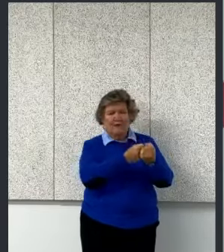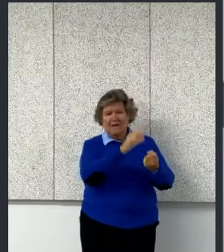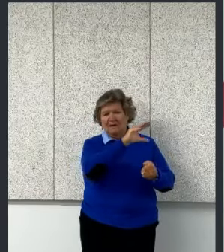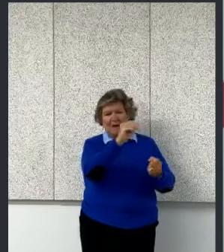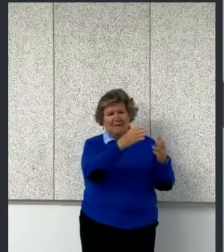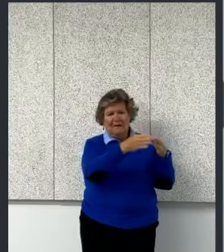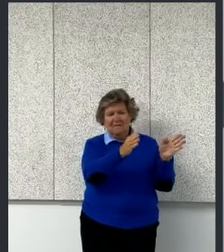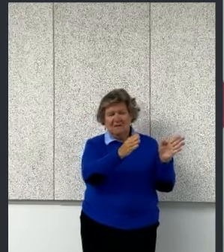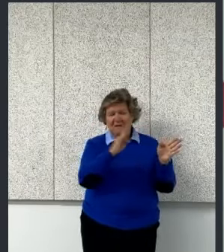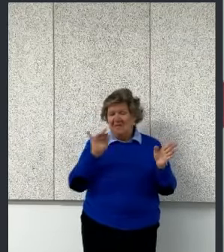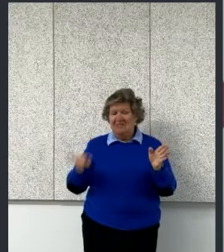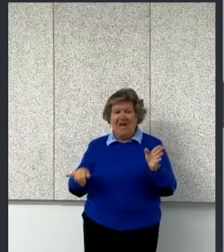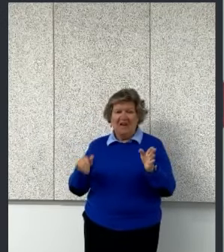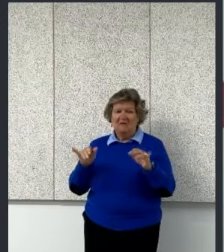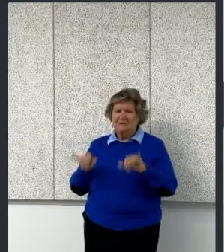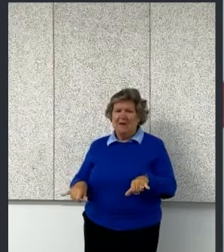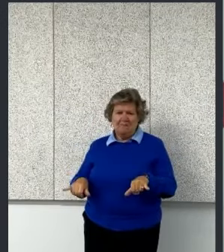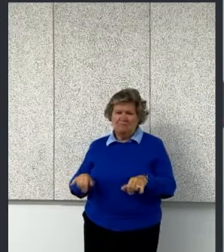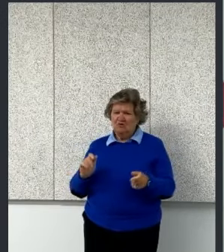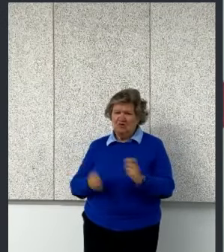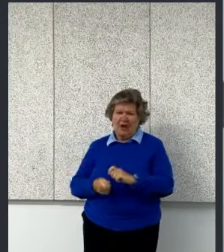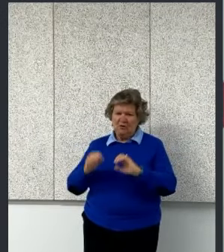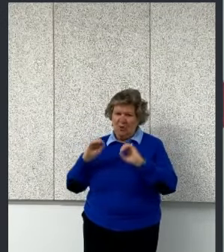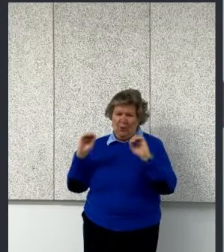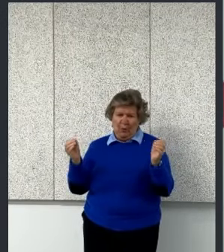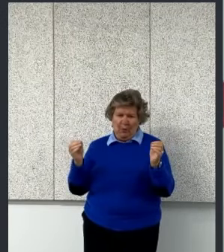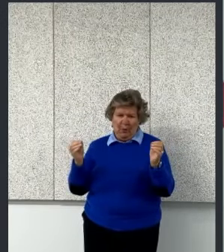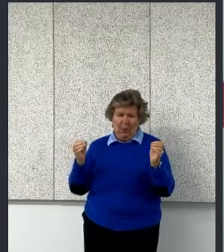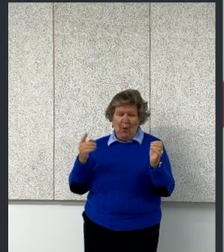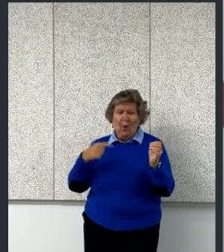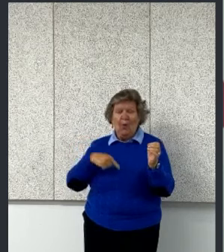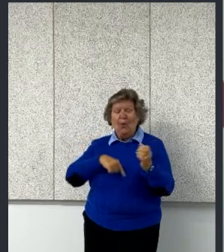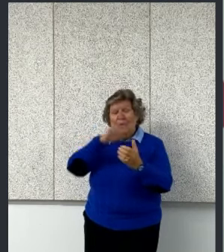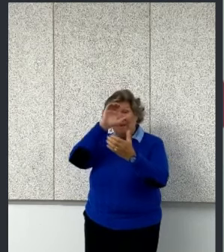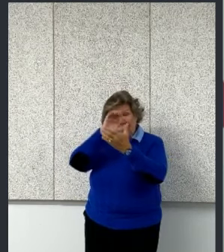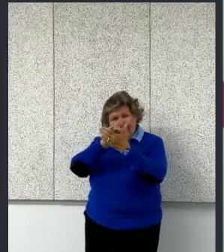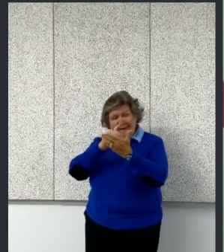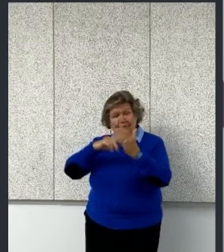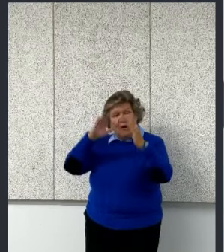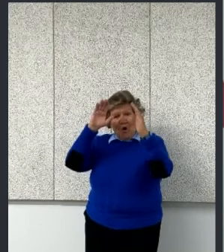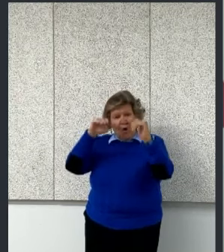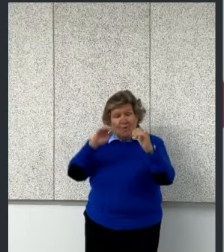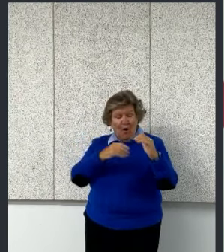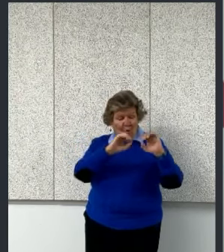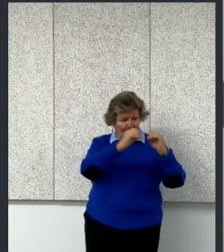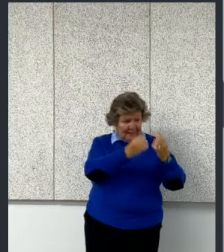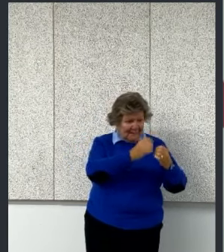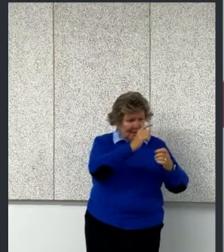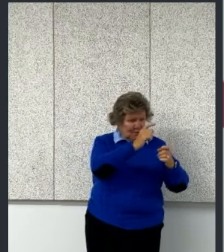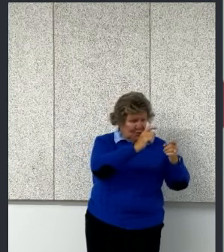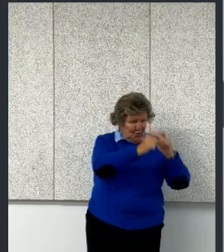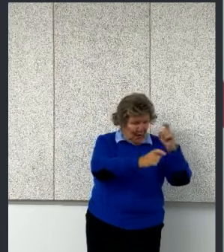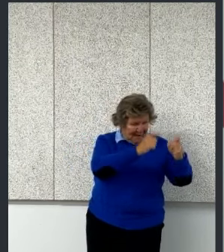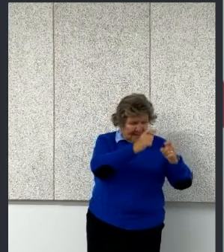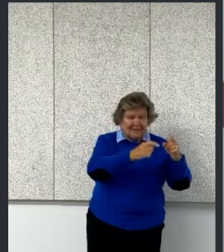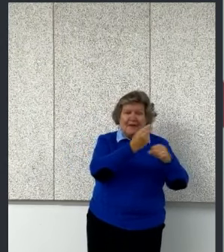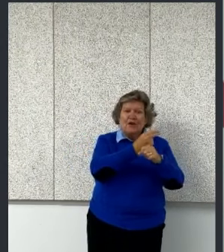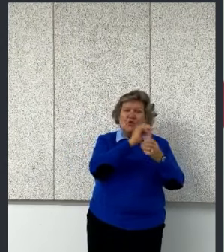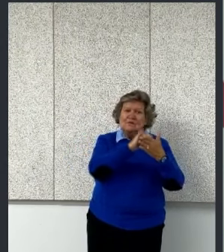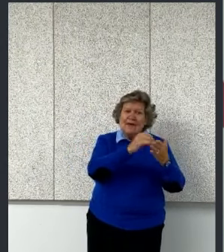that's not going to change. So we do believe and hope that our organizational grantees are using that